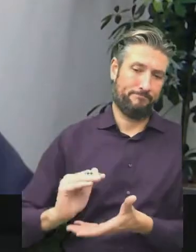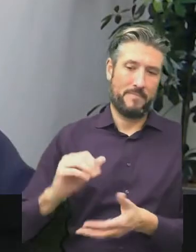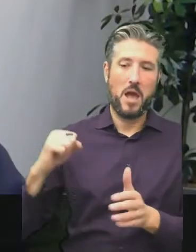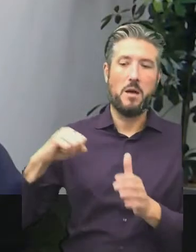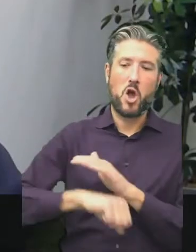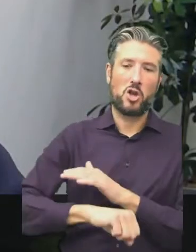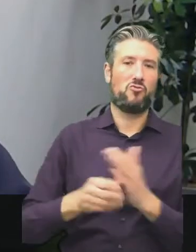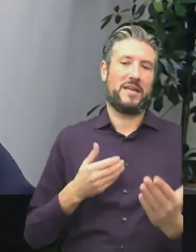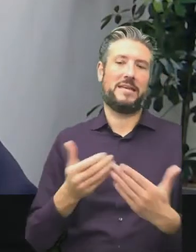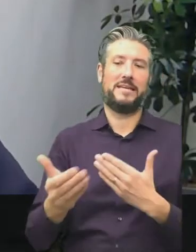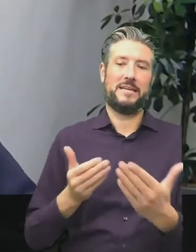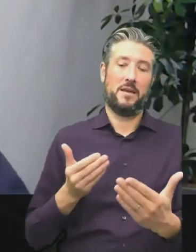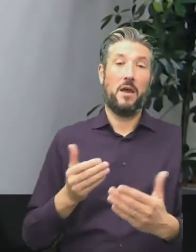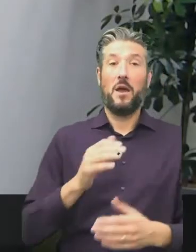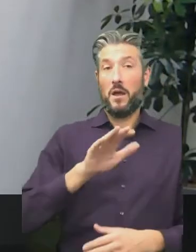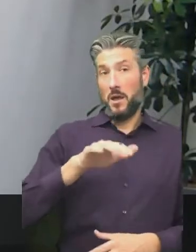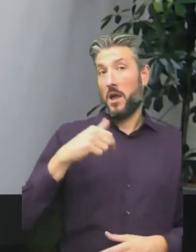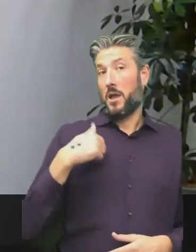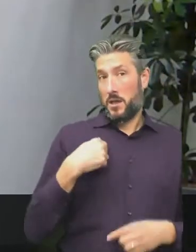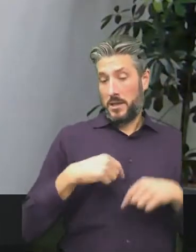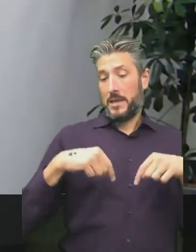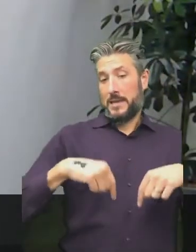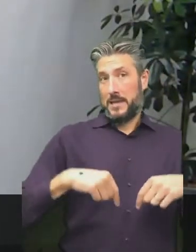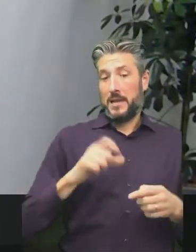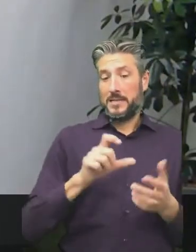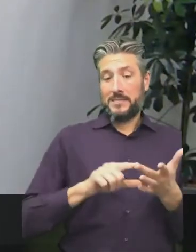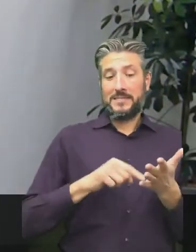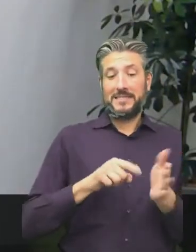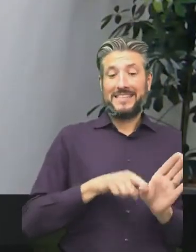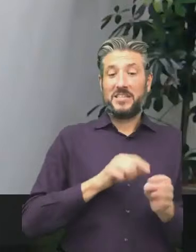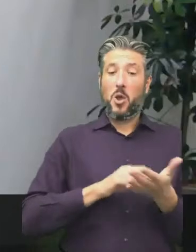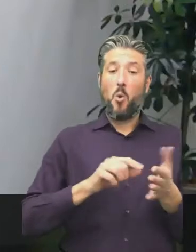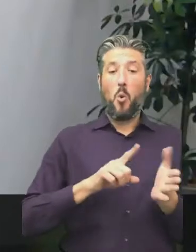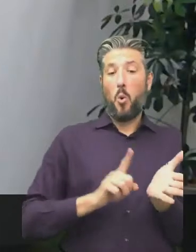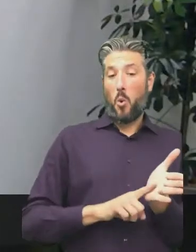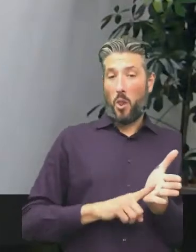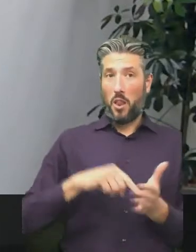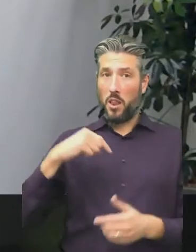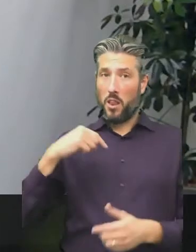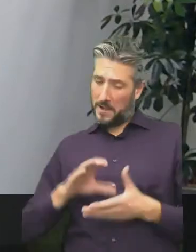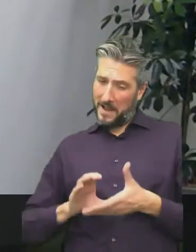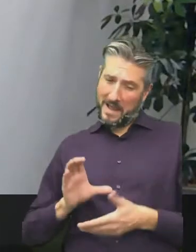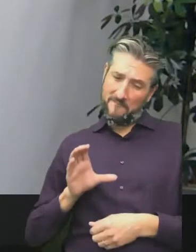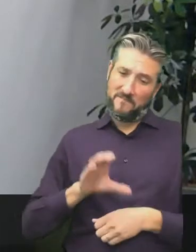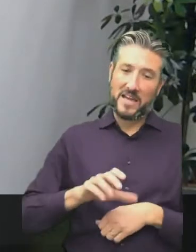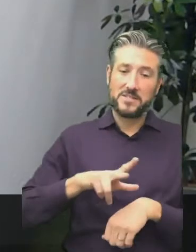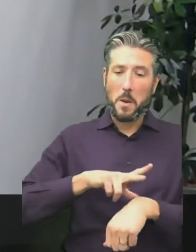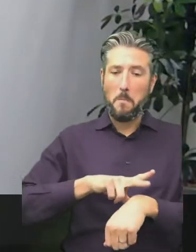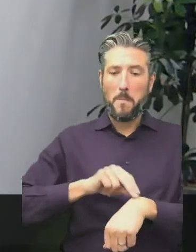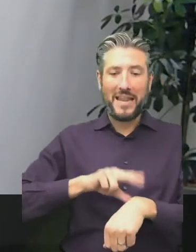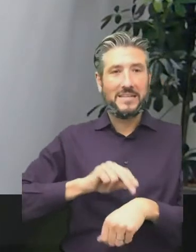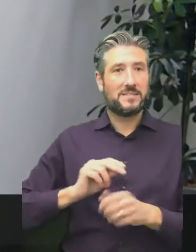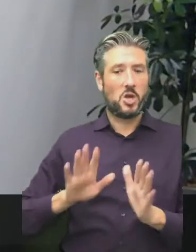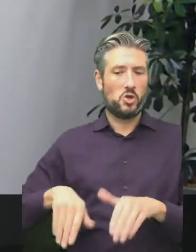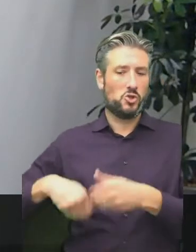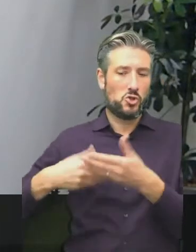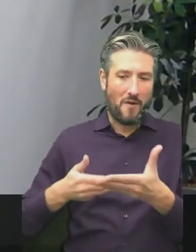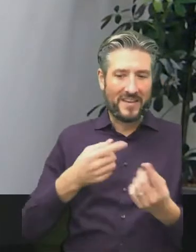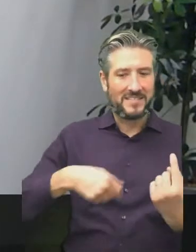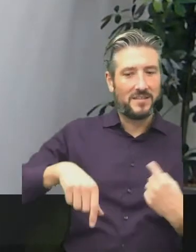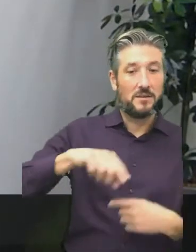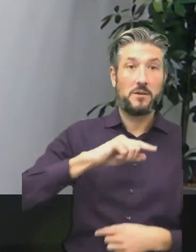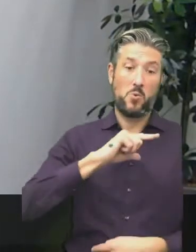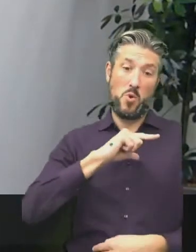fact that I in City Hall am invested in our policing, as Unmesh Desai said, because of our budget from